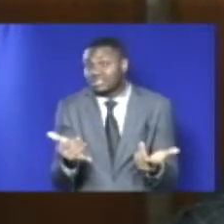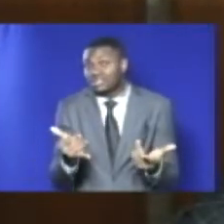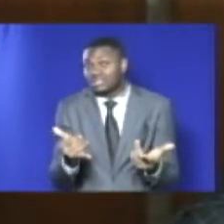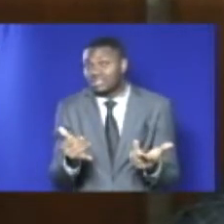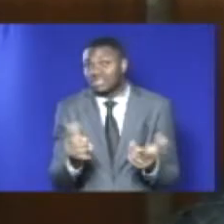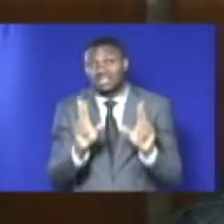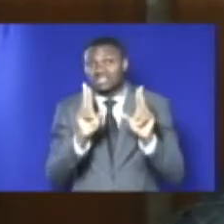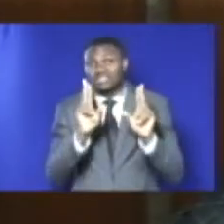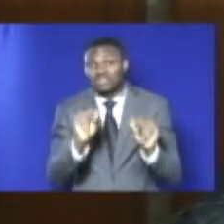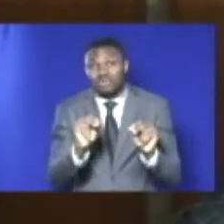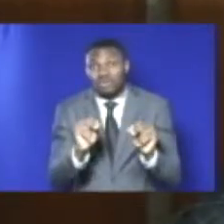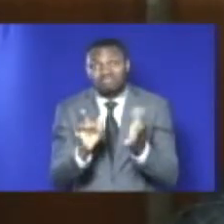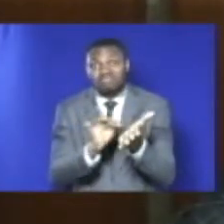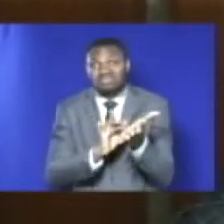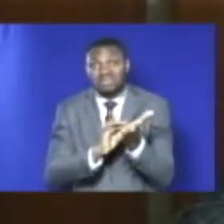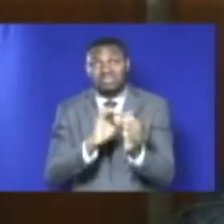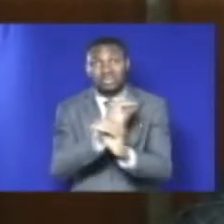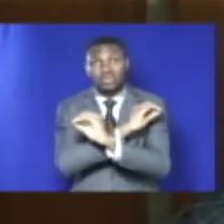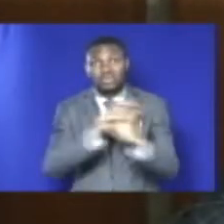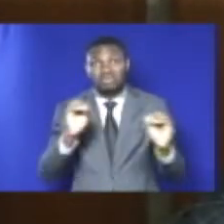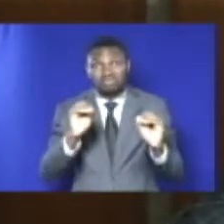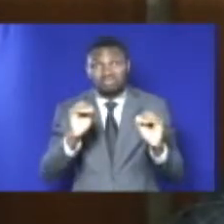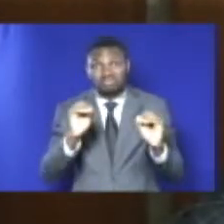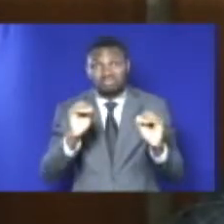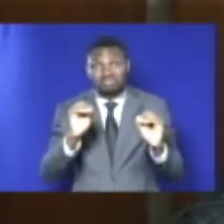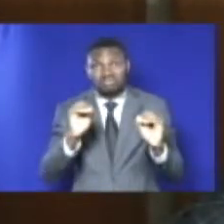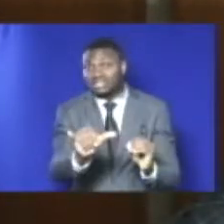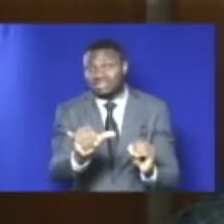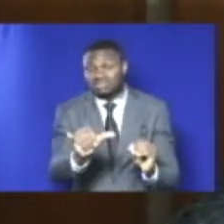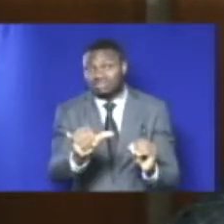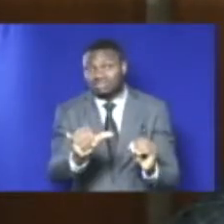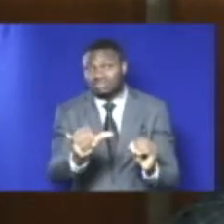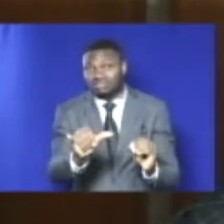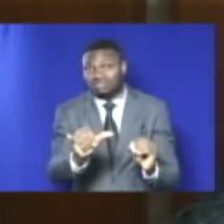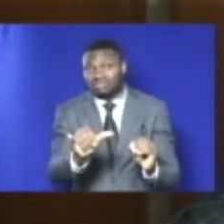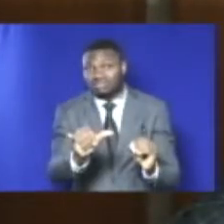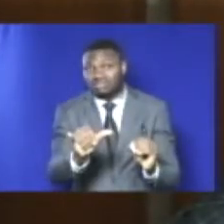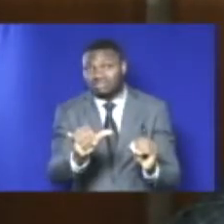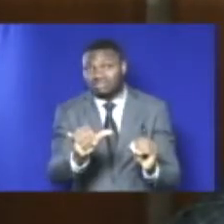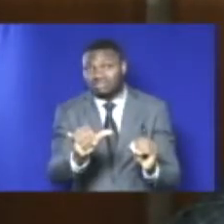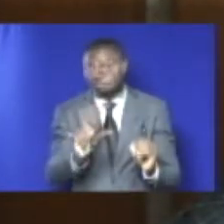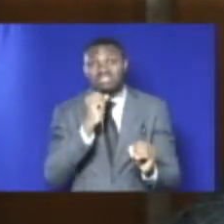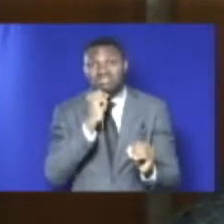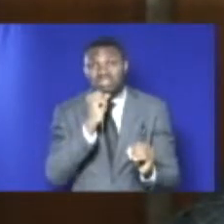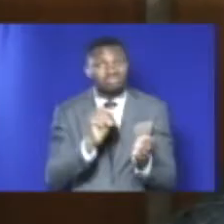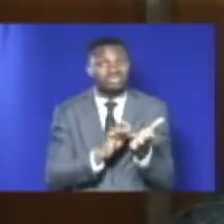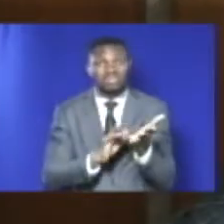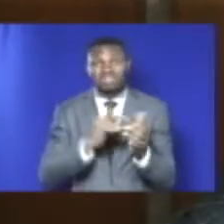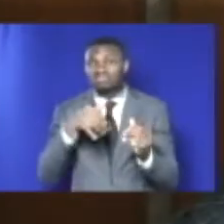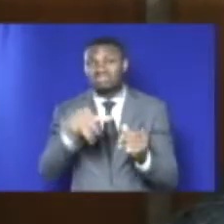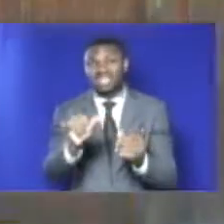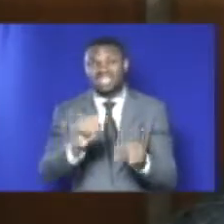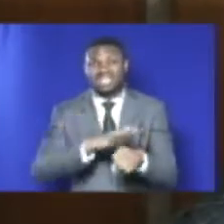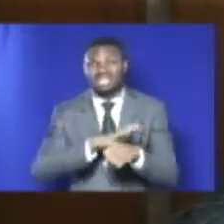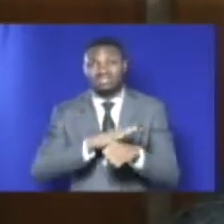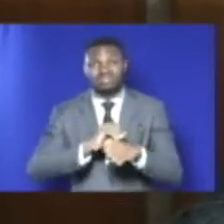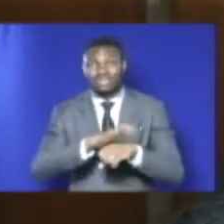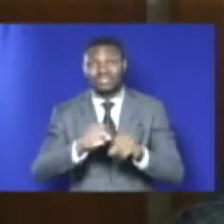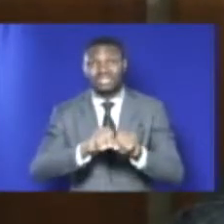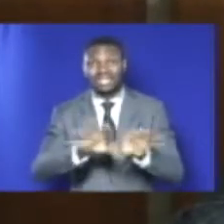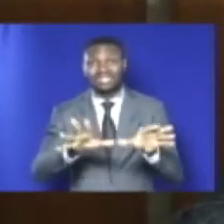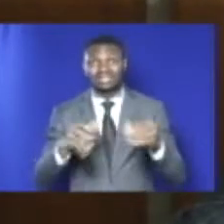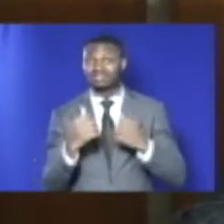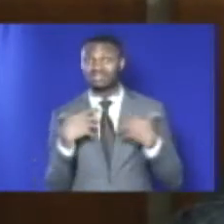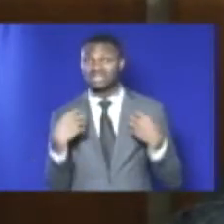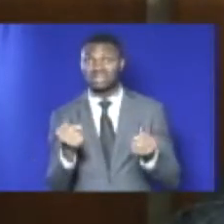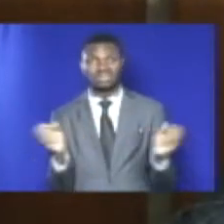no drug has been gotten for the cure of COVID-19. The